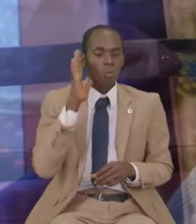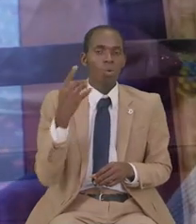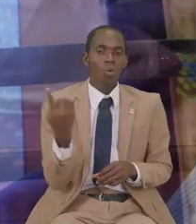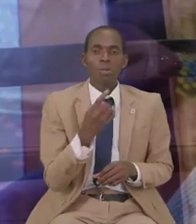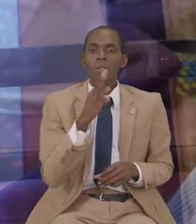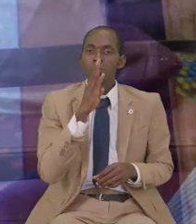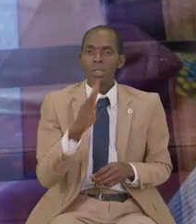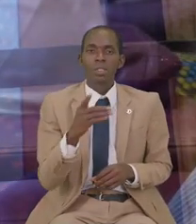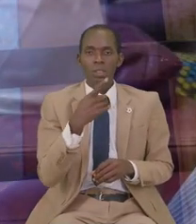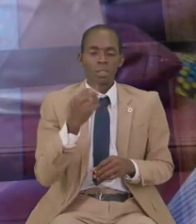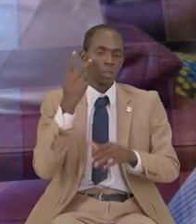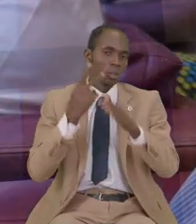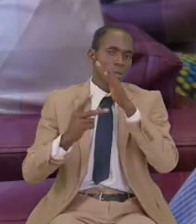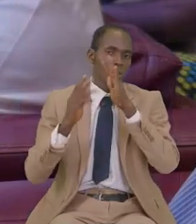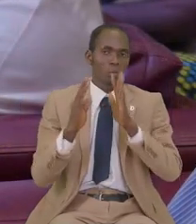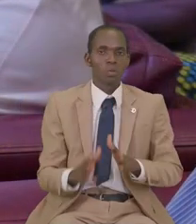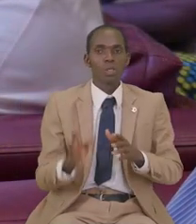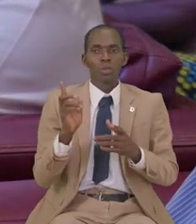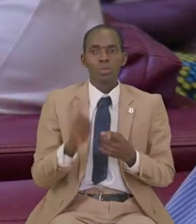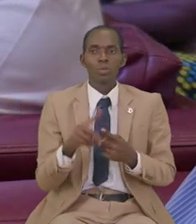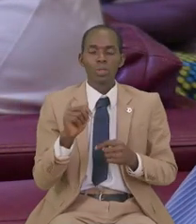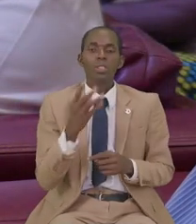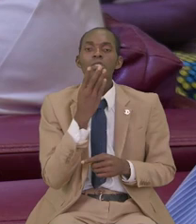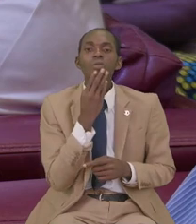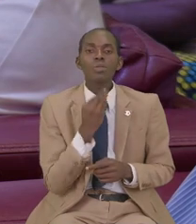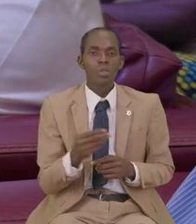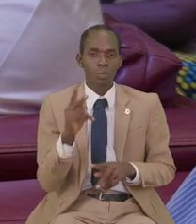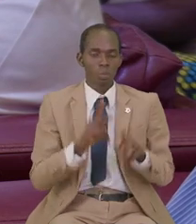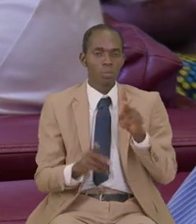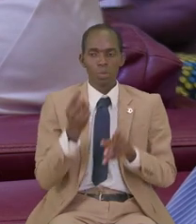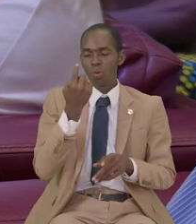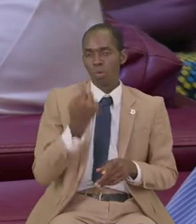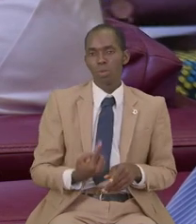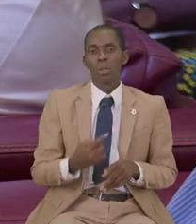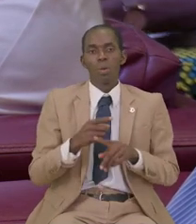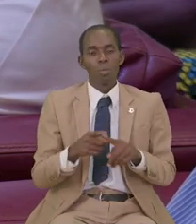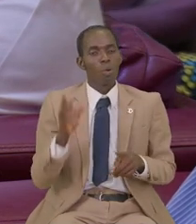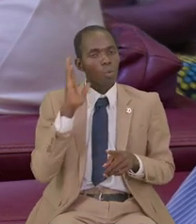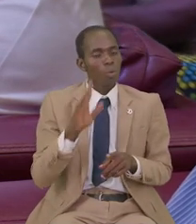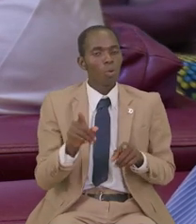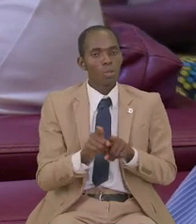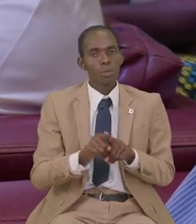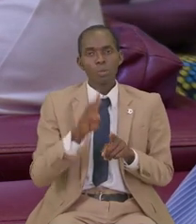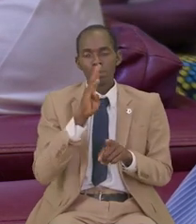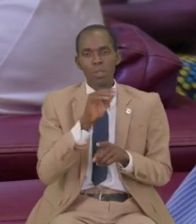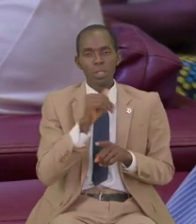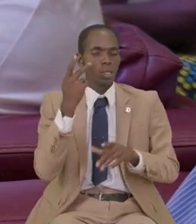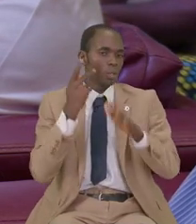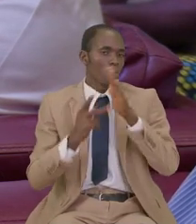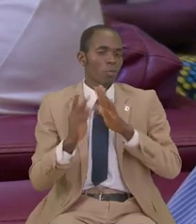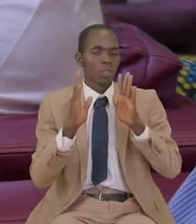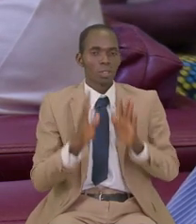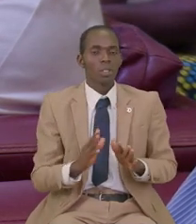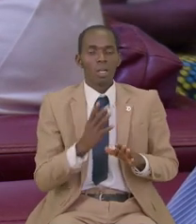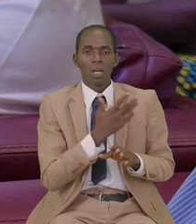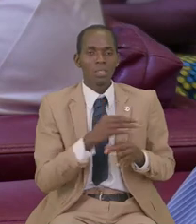be a prophet of God that will interpret the revelation of God to those, to that king, and to the